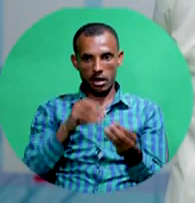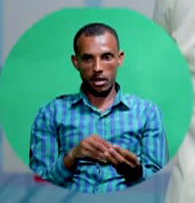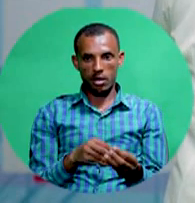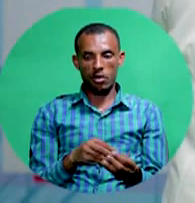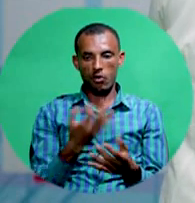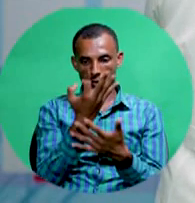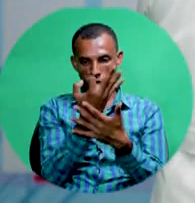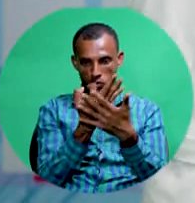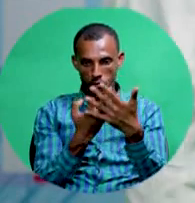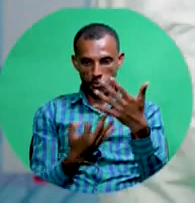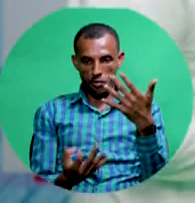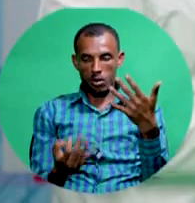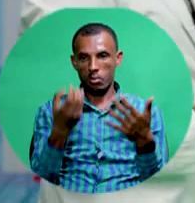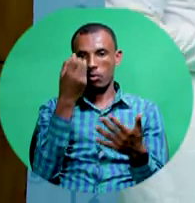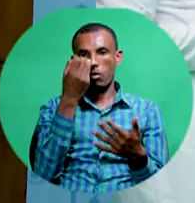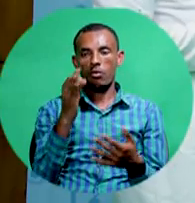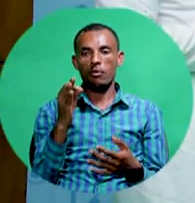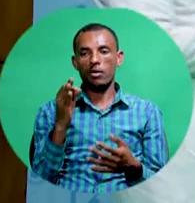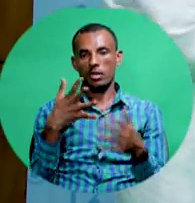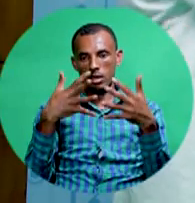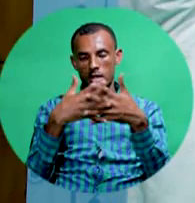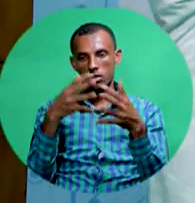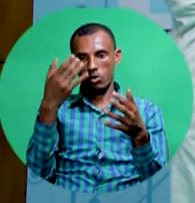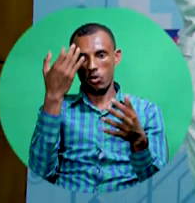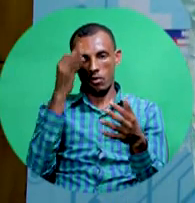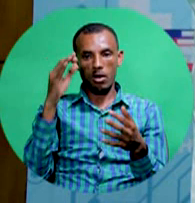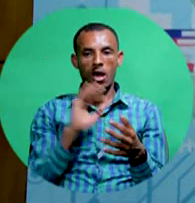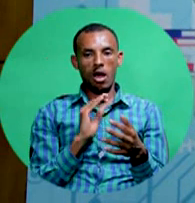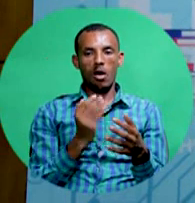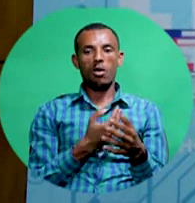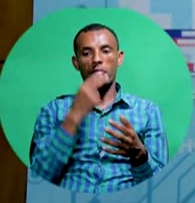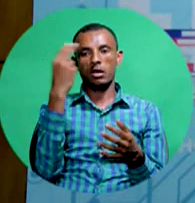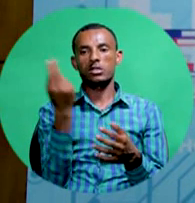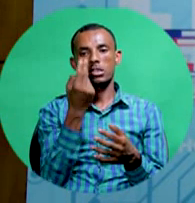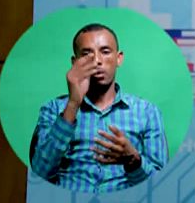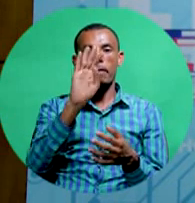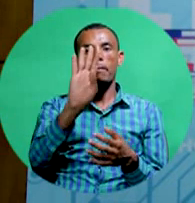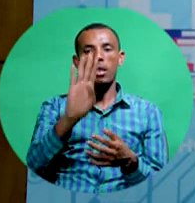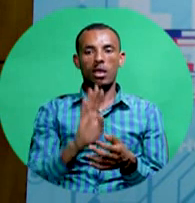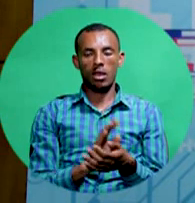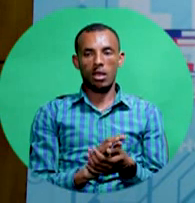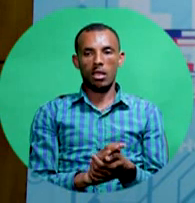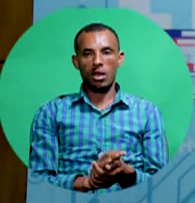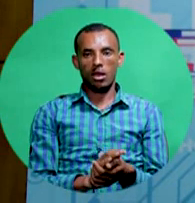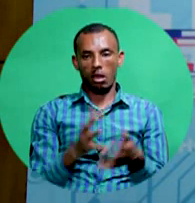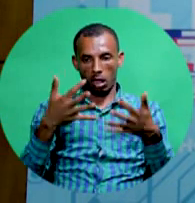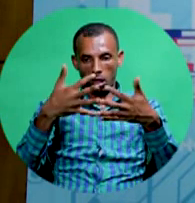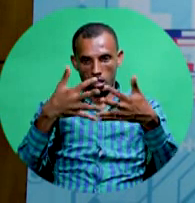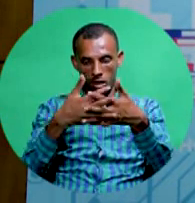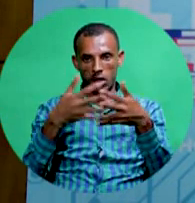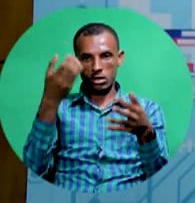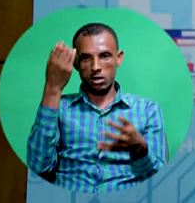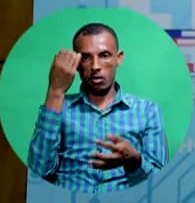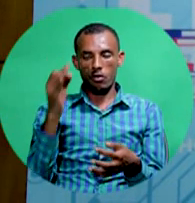other form of integration of power function b, form integration